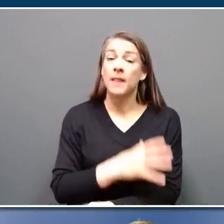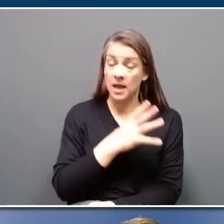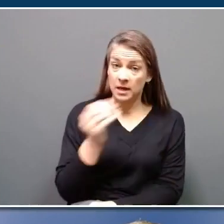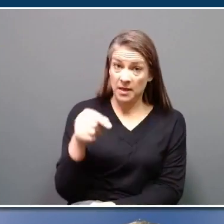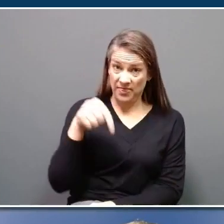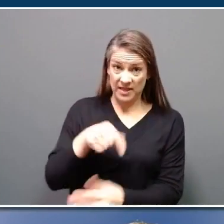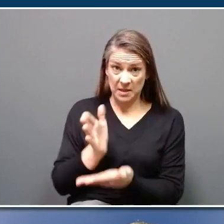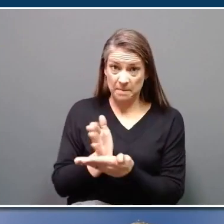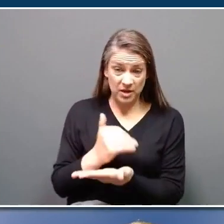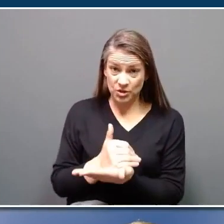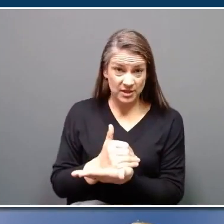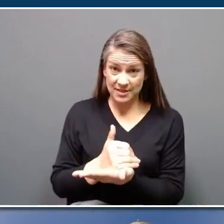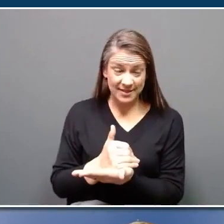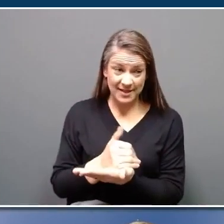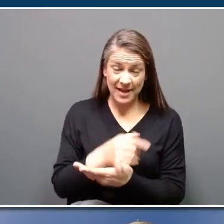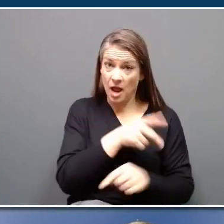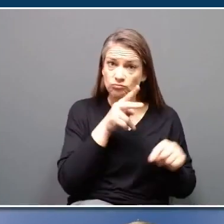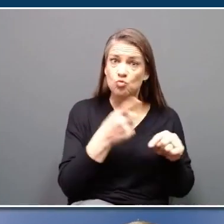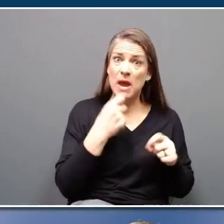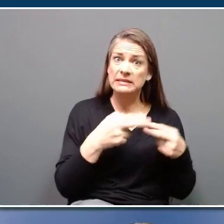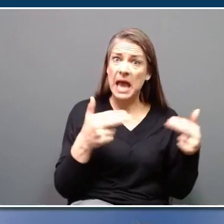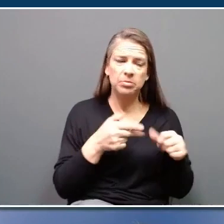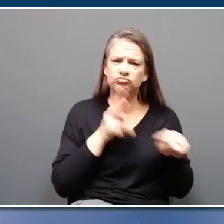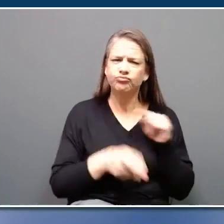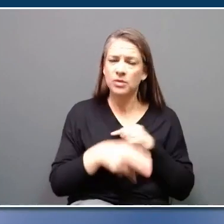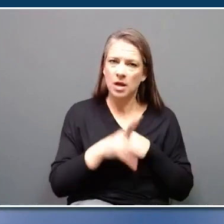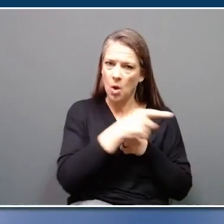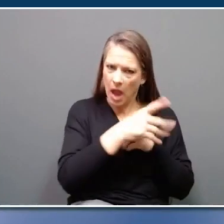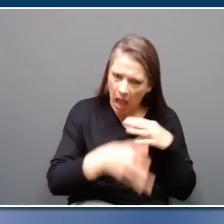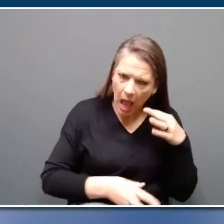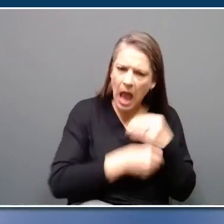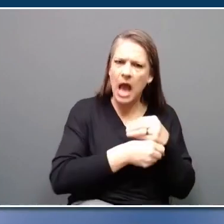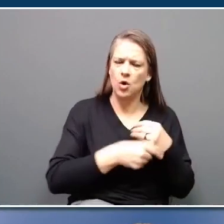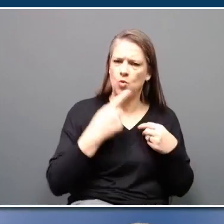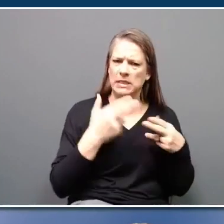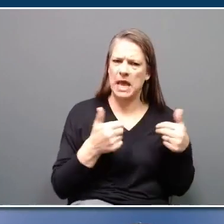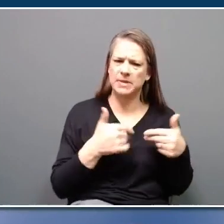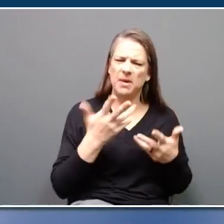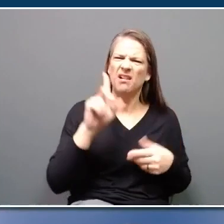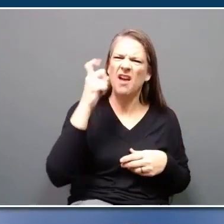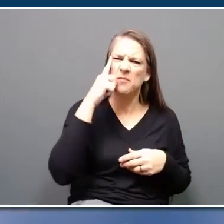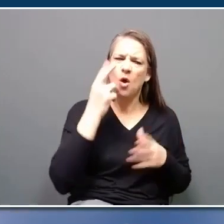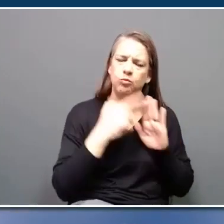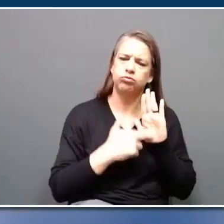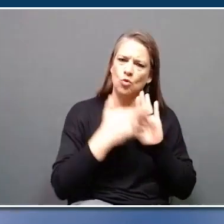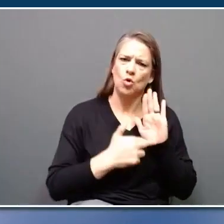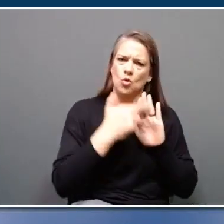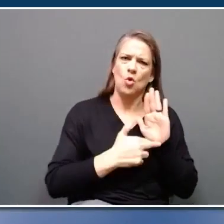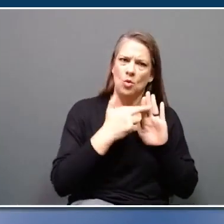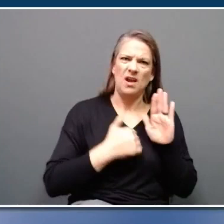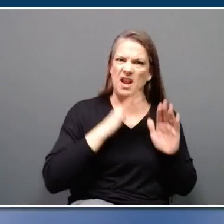doesn't cut red tape. It adds more governmental red tape than I have ever seen in my lifetime. Let's go to the next